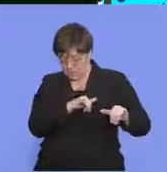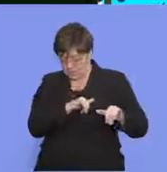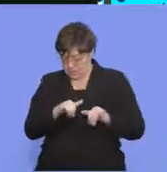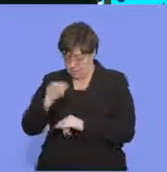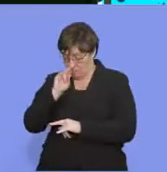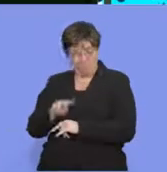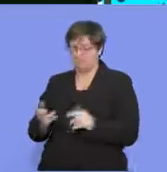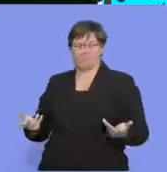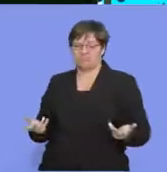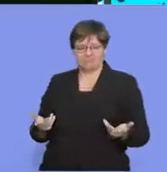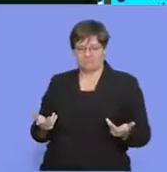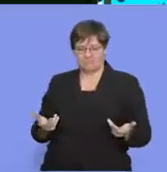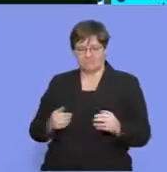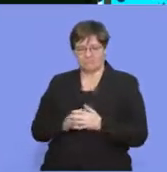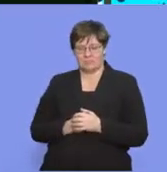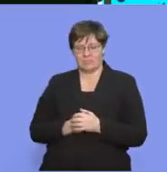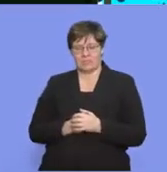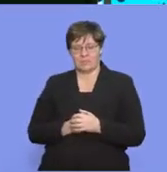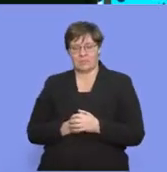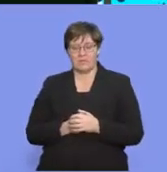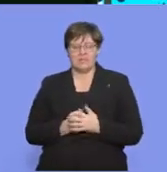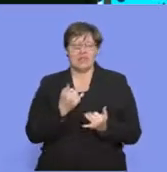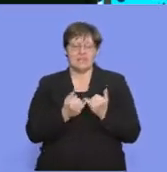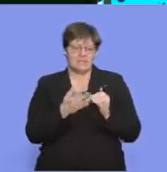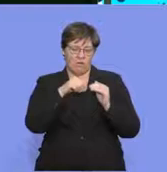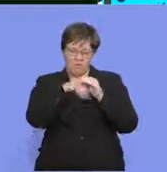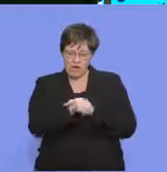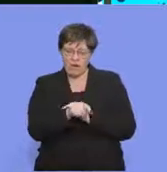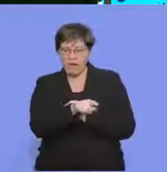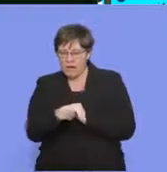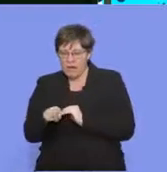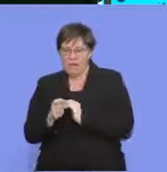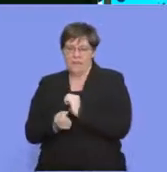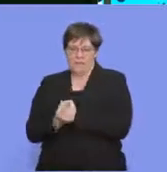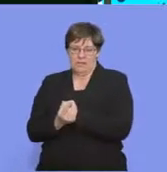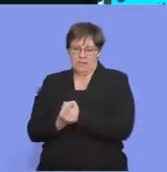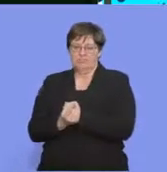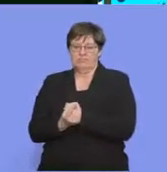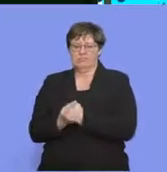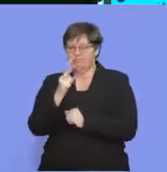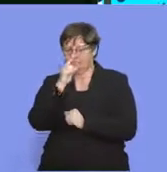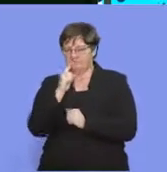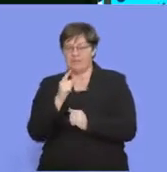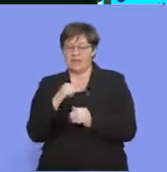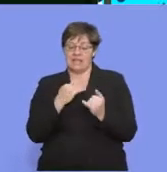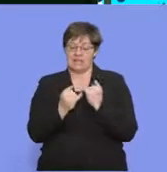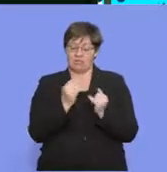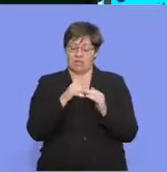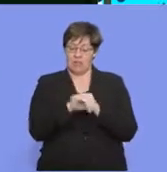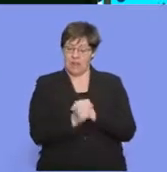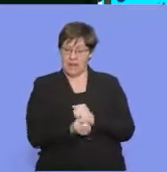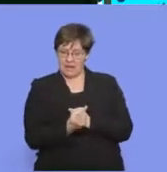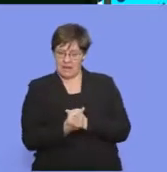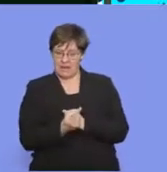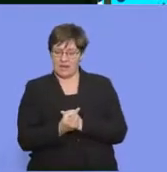look exactly the same. It was sexual reproduction in these organisms that took place, and we know as soon as sexual reproduction